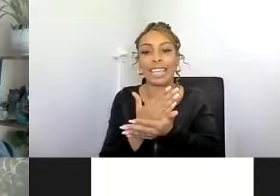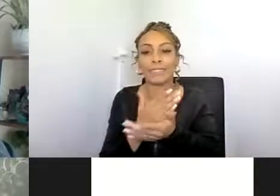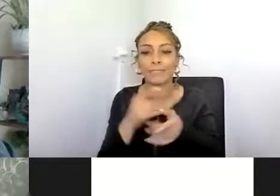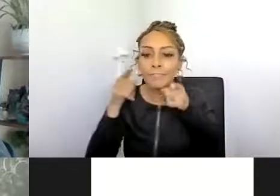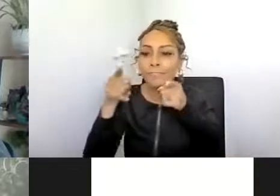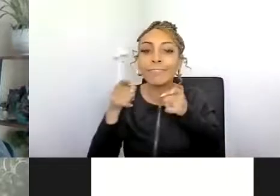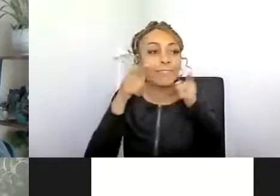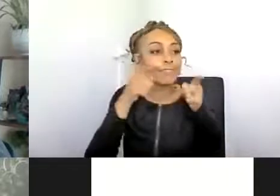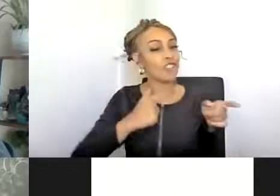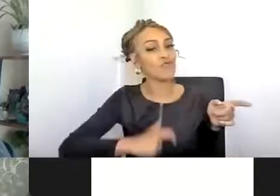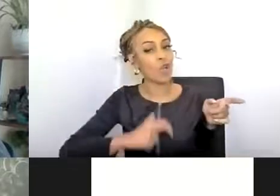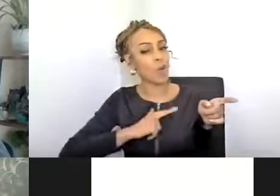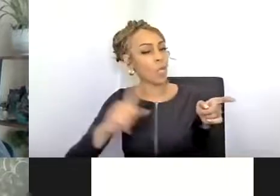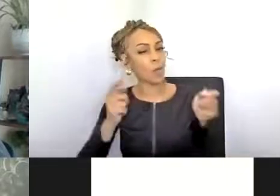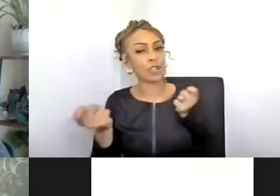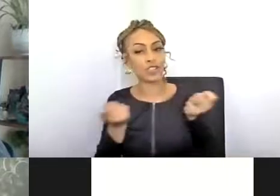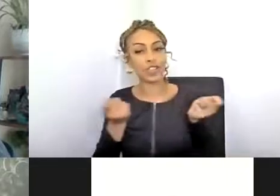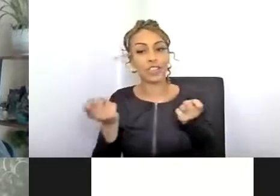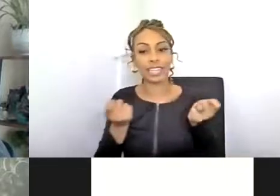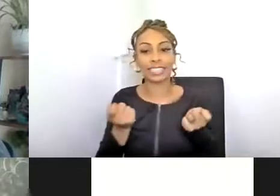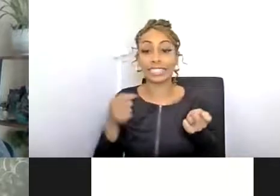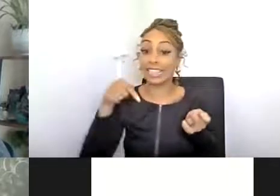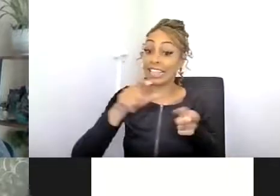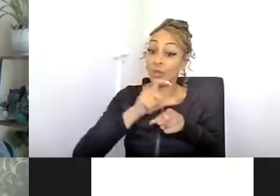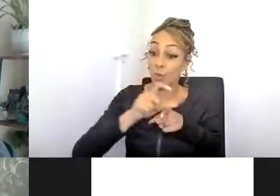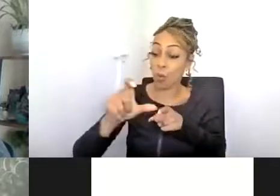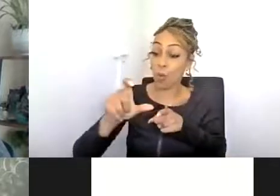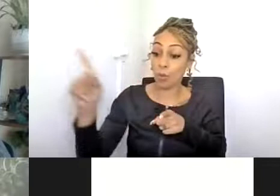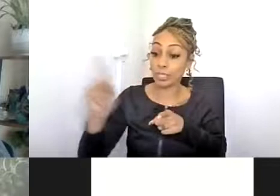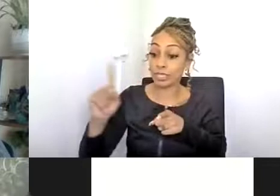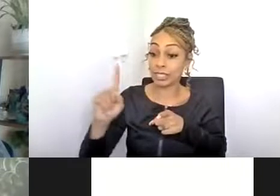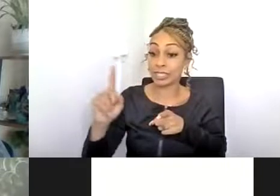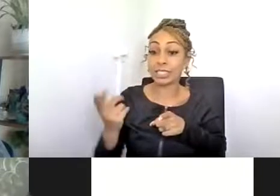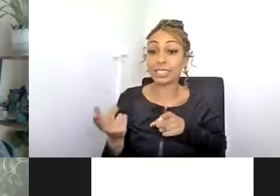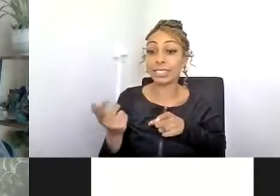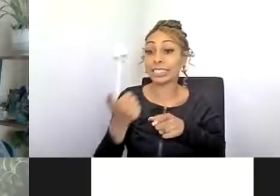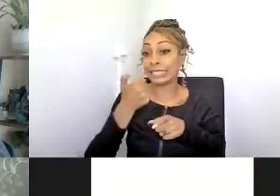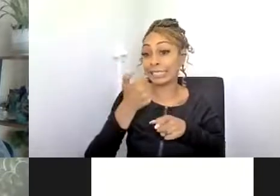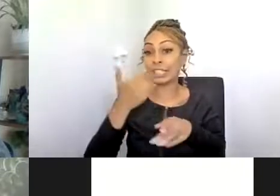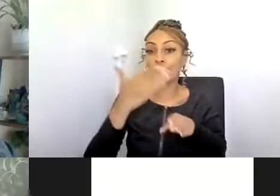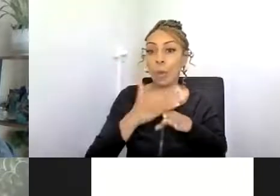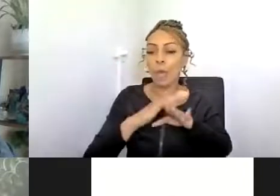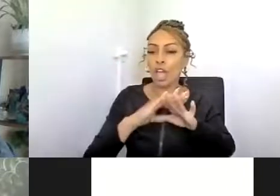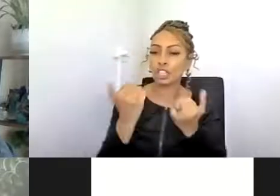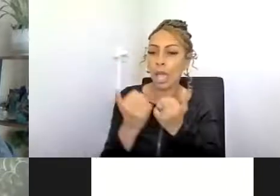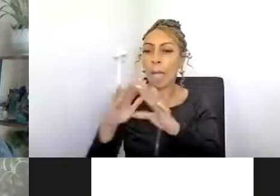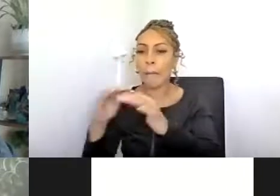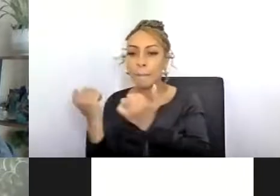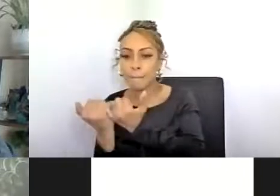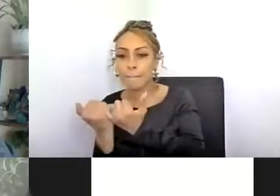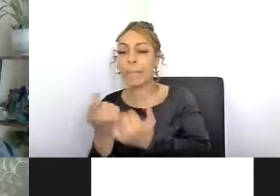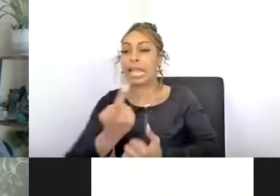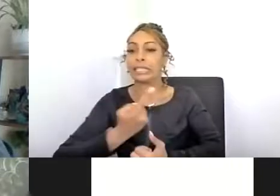the role of a curator. These courses were 6 workshops in total, some of this